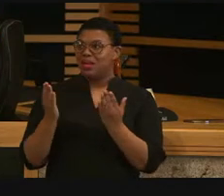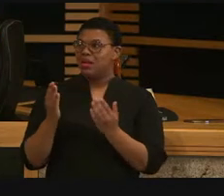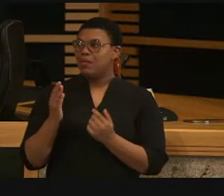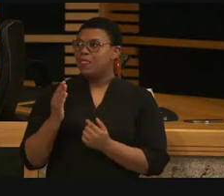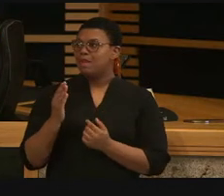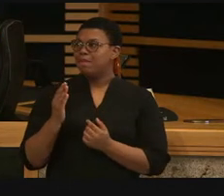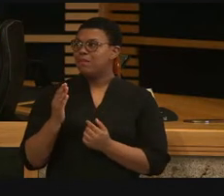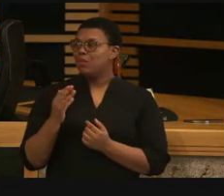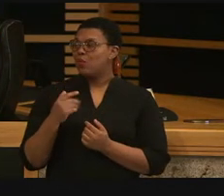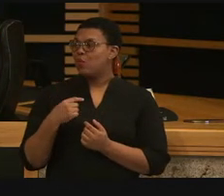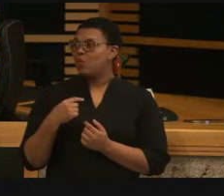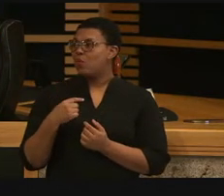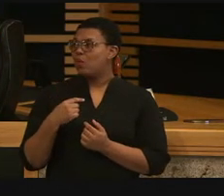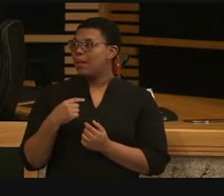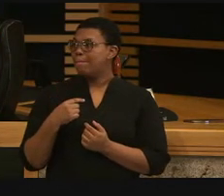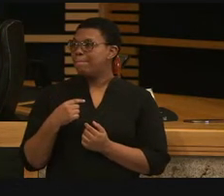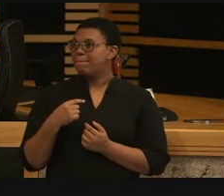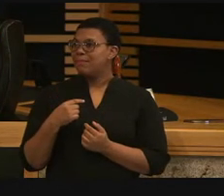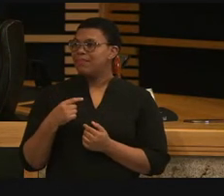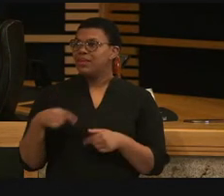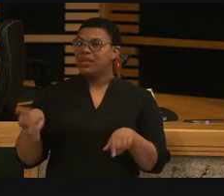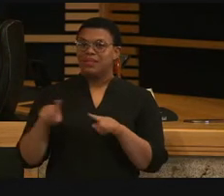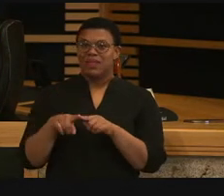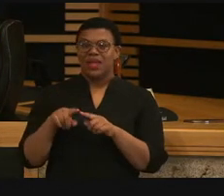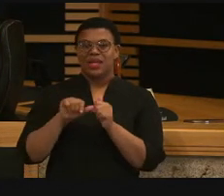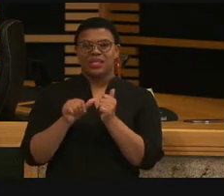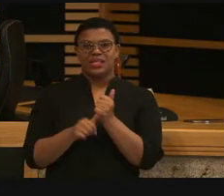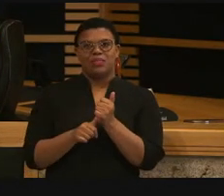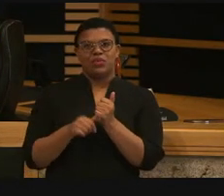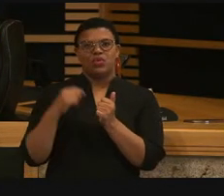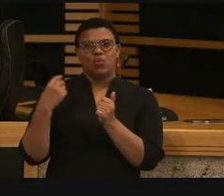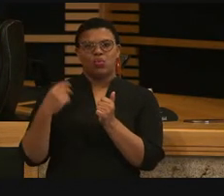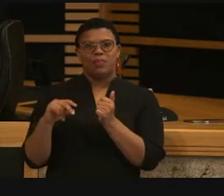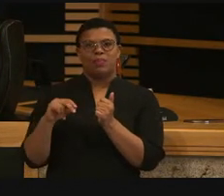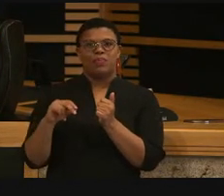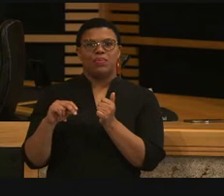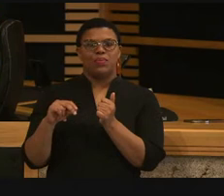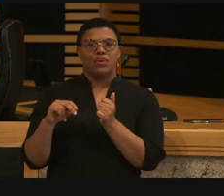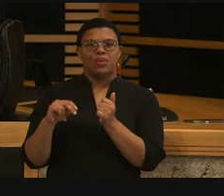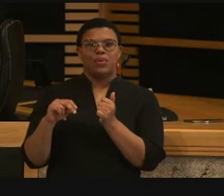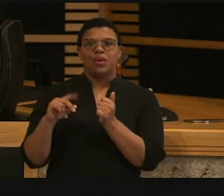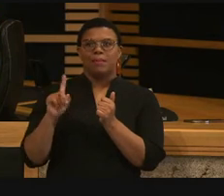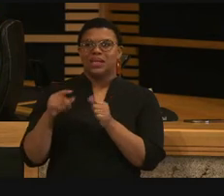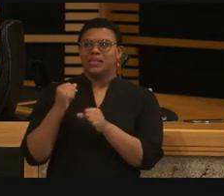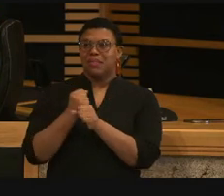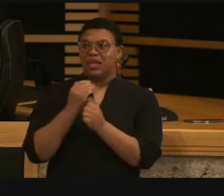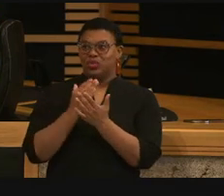whips or whips of parties must ensure that their members are inside the chamber